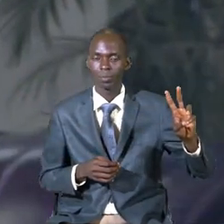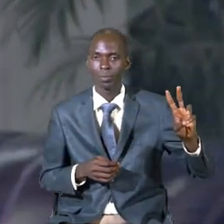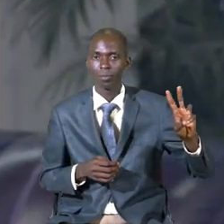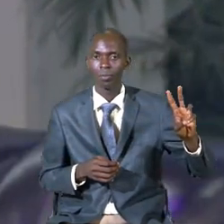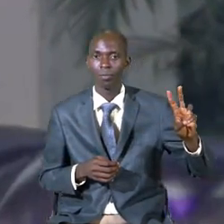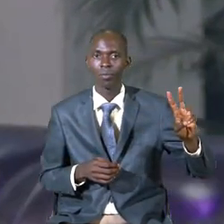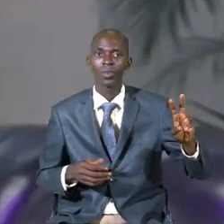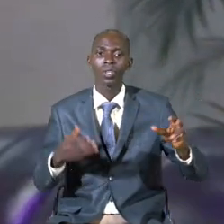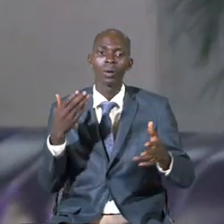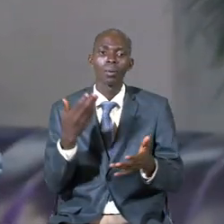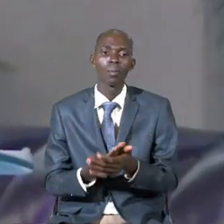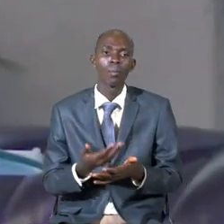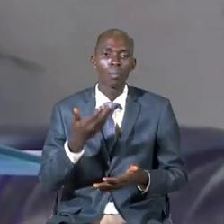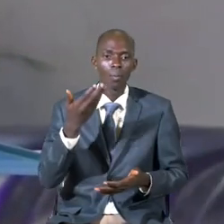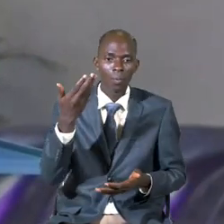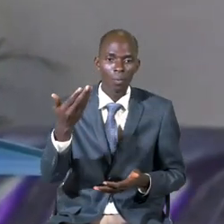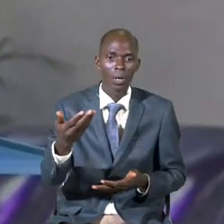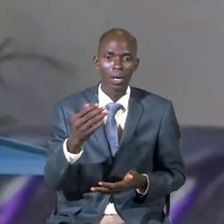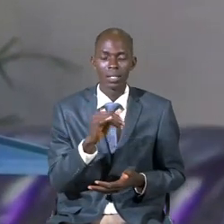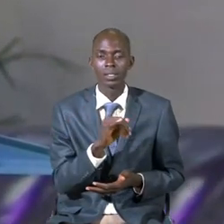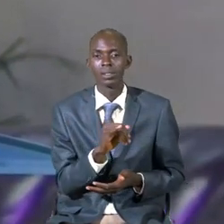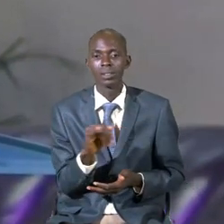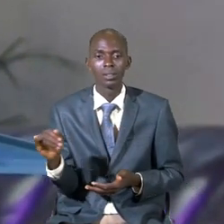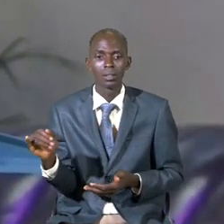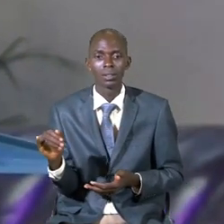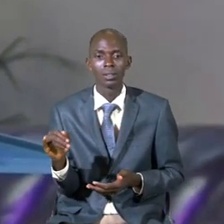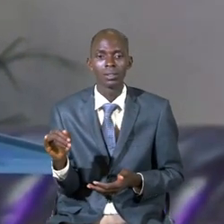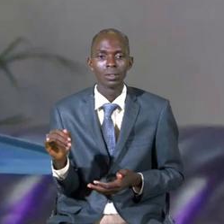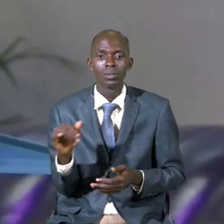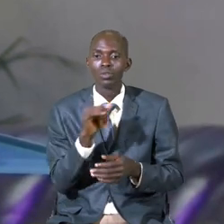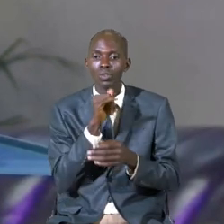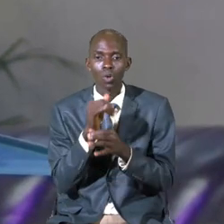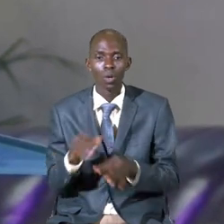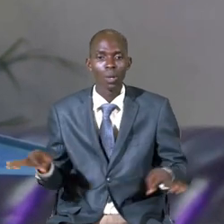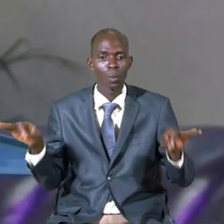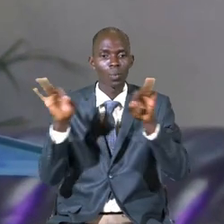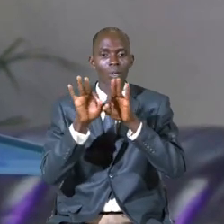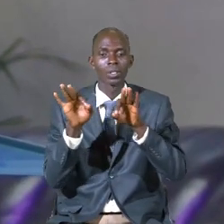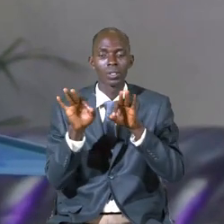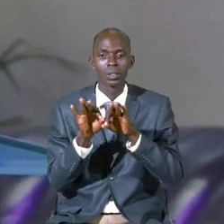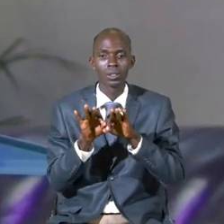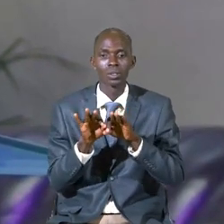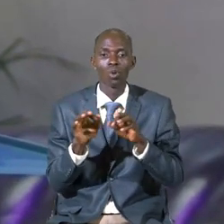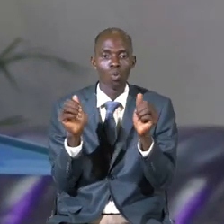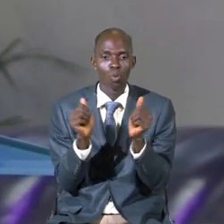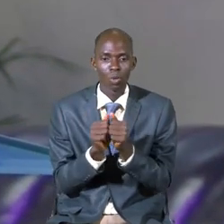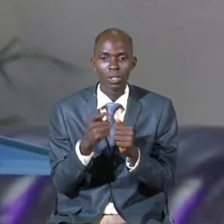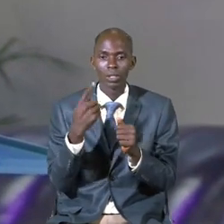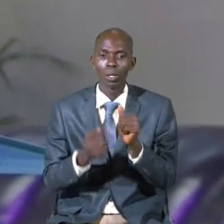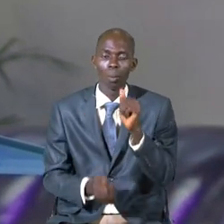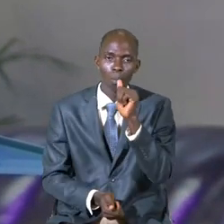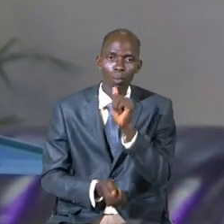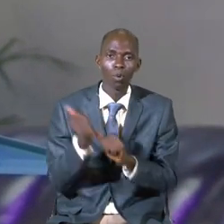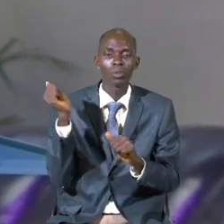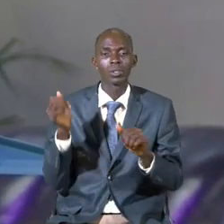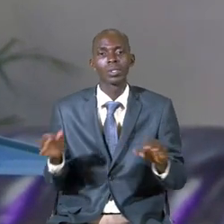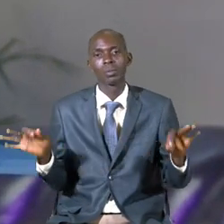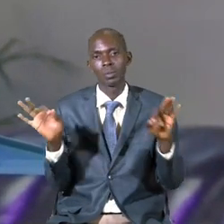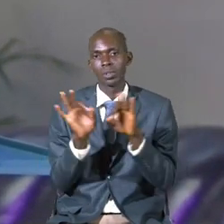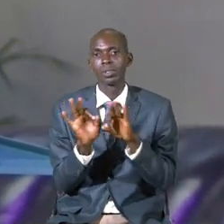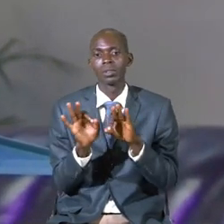non-essentials what the most essential known essentials they